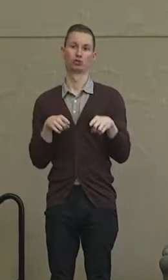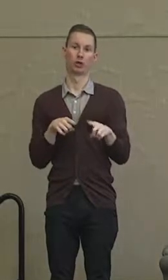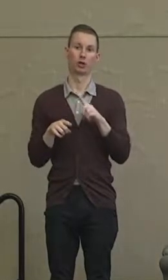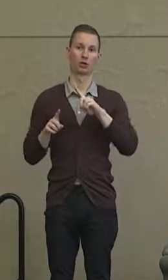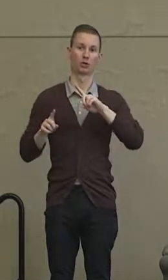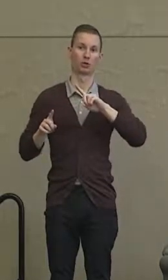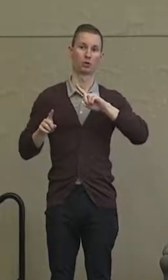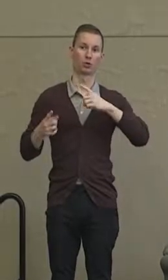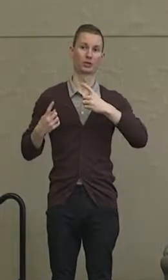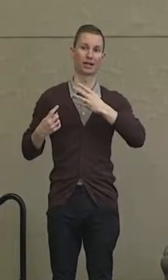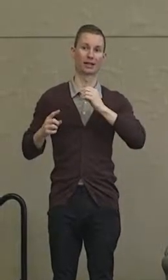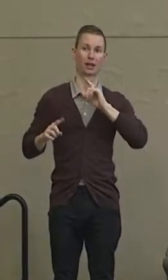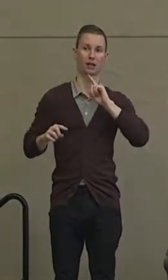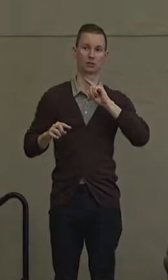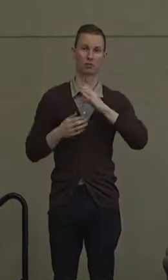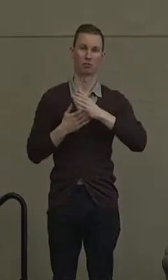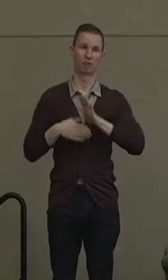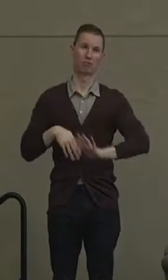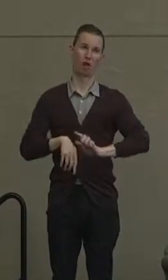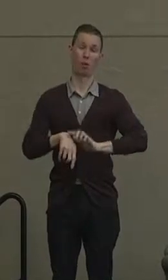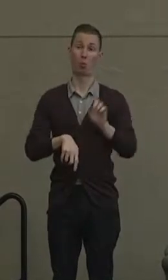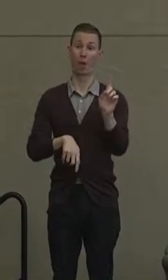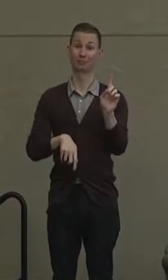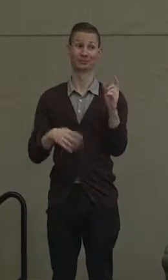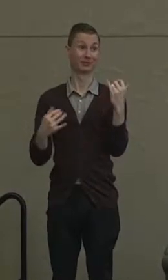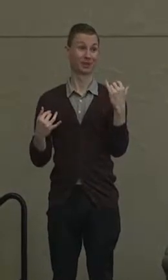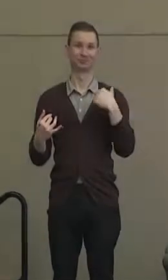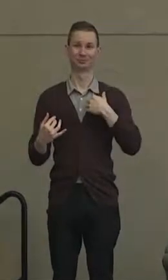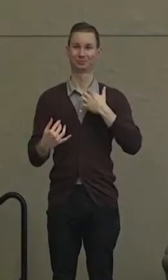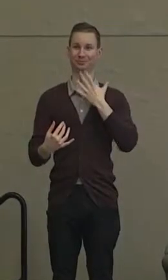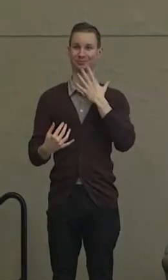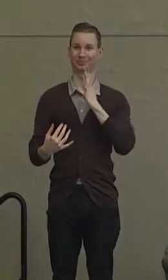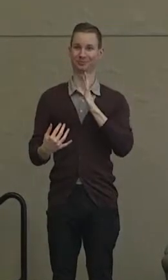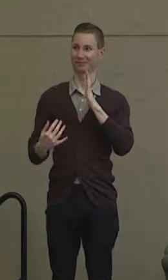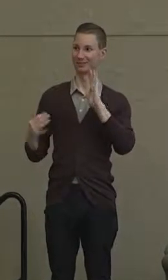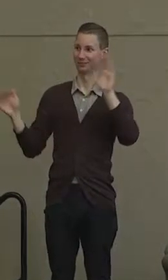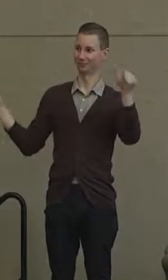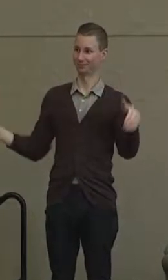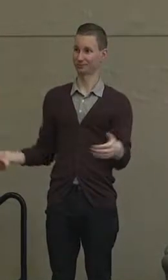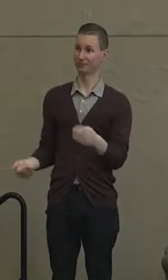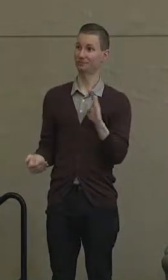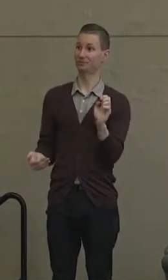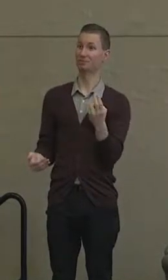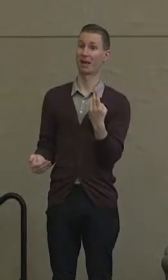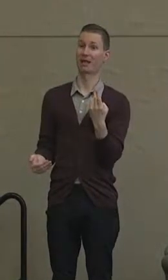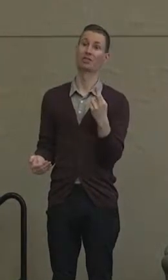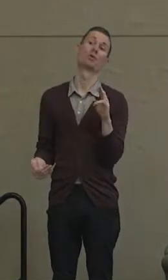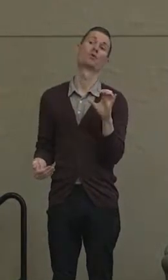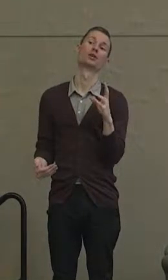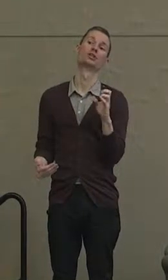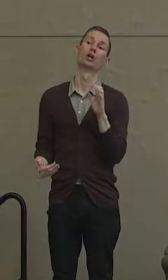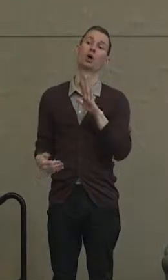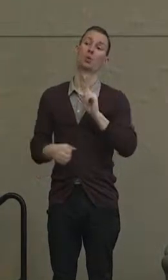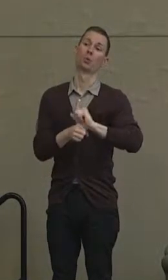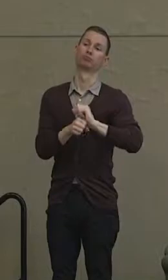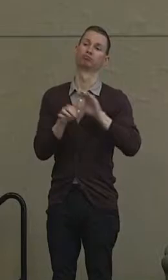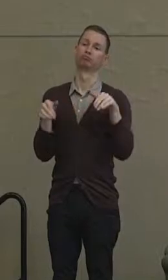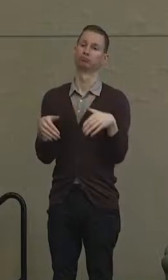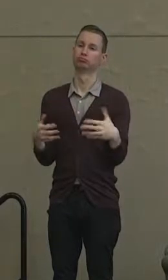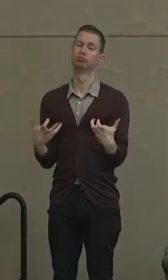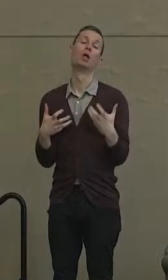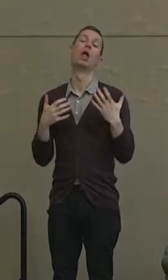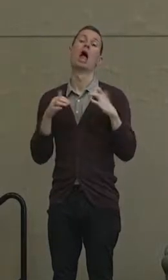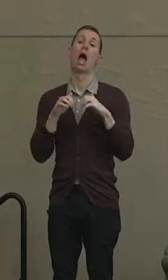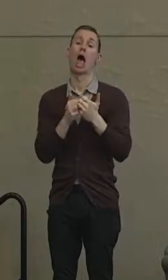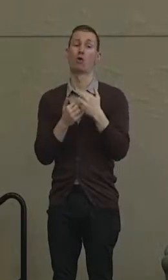start around 1 p.m. It's now my privilege to introduce Dr. Beth Richie. Dr. Richie's work focuses on the ways